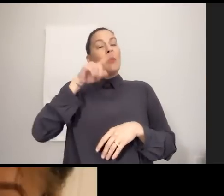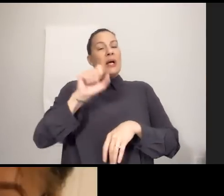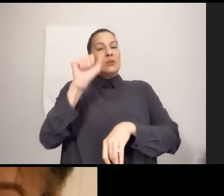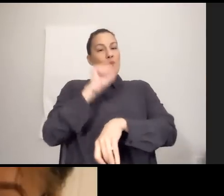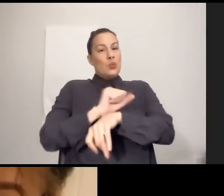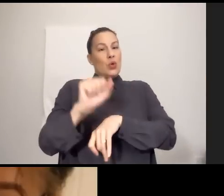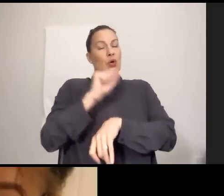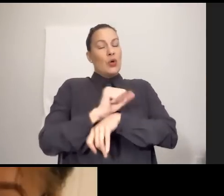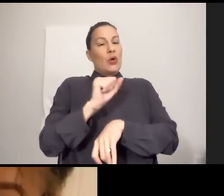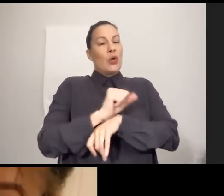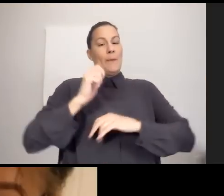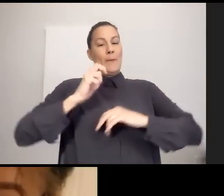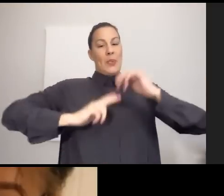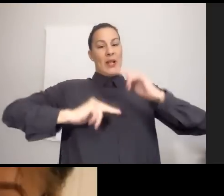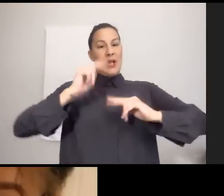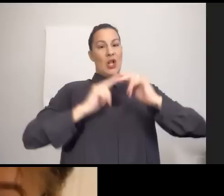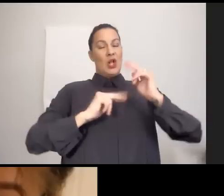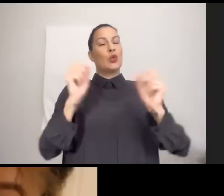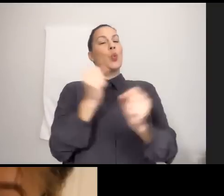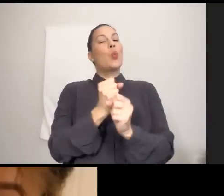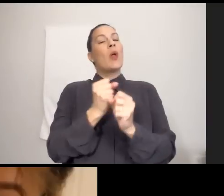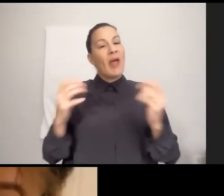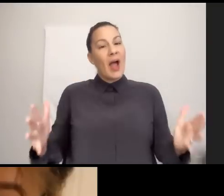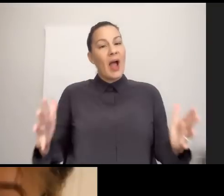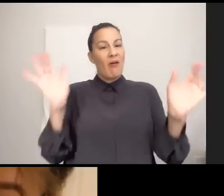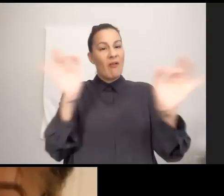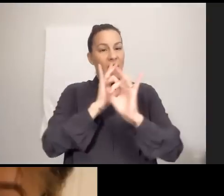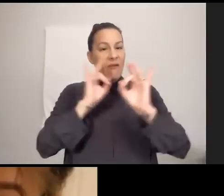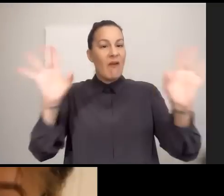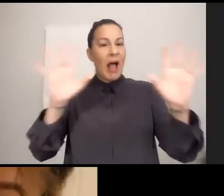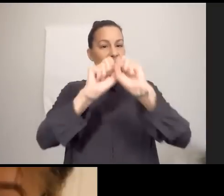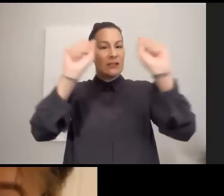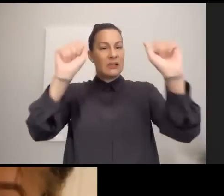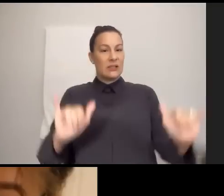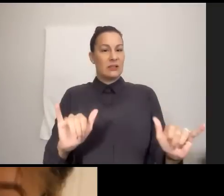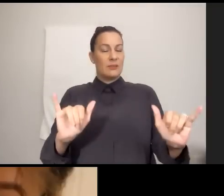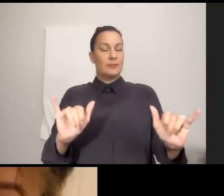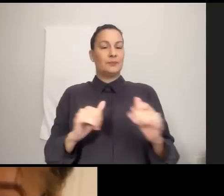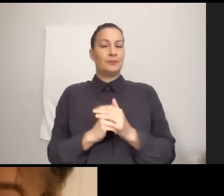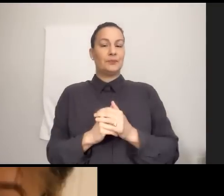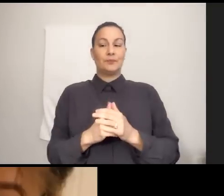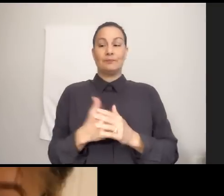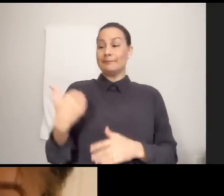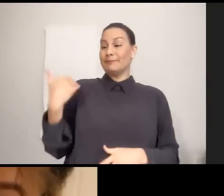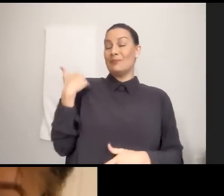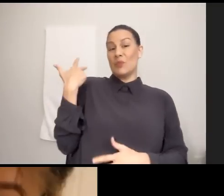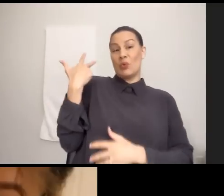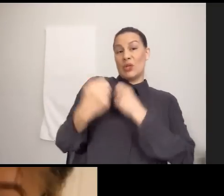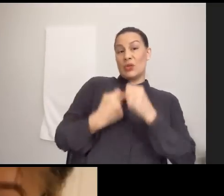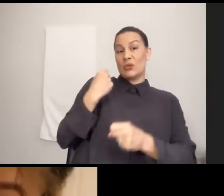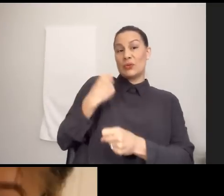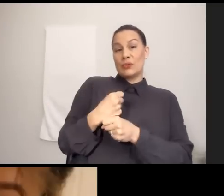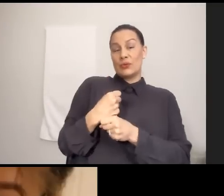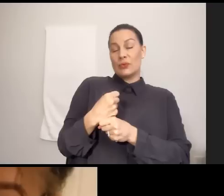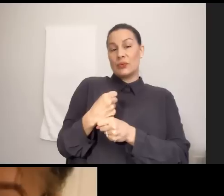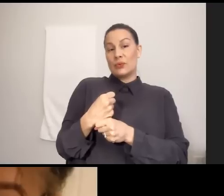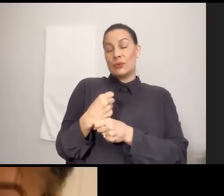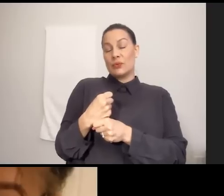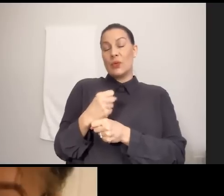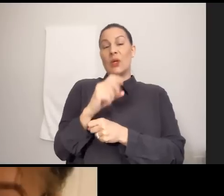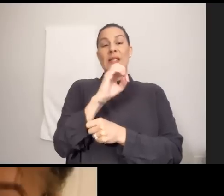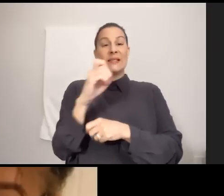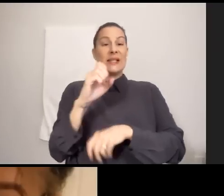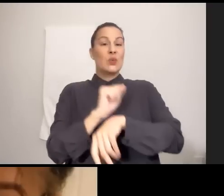a world without those violent systems. Over the past 3 years, sex workers have seen